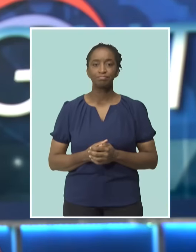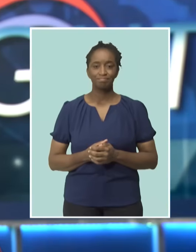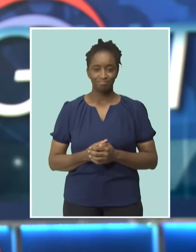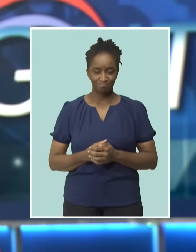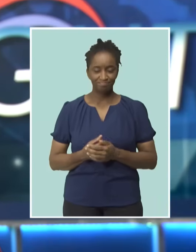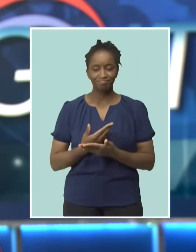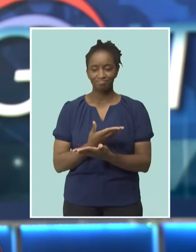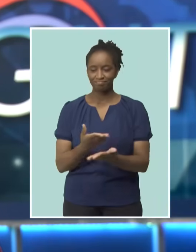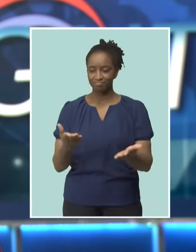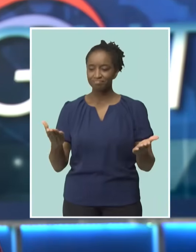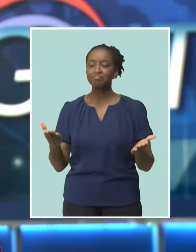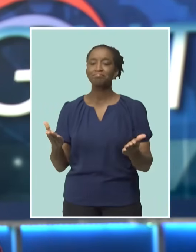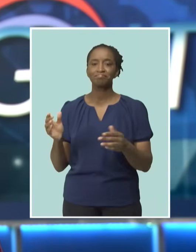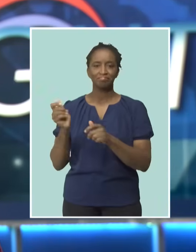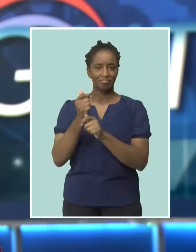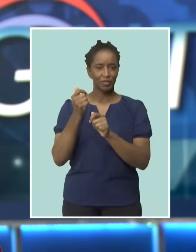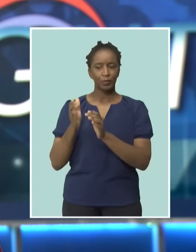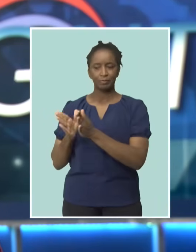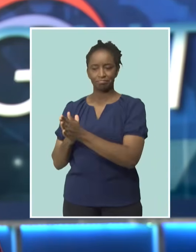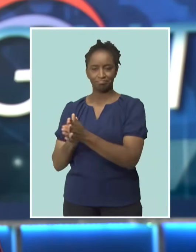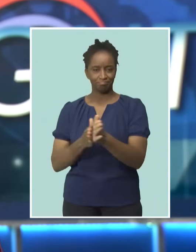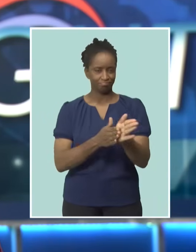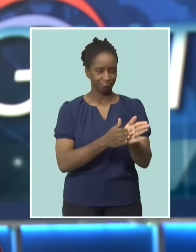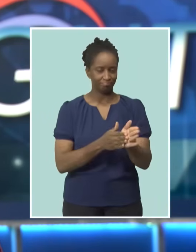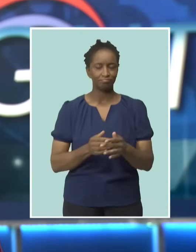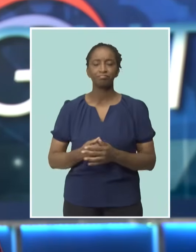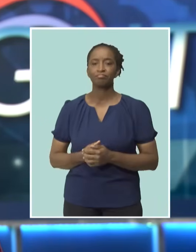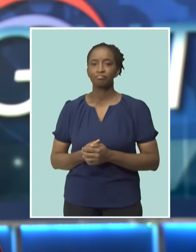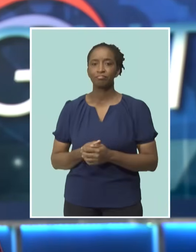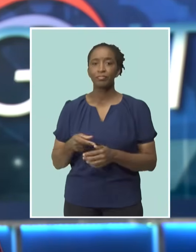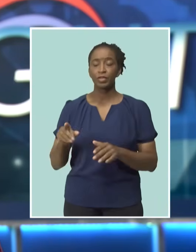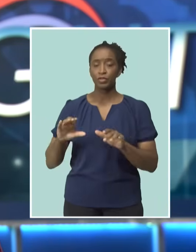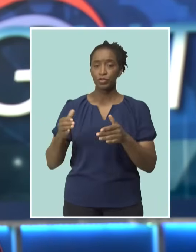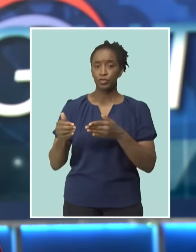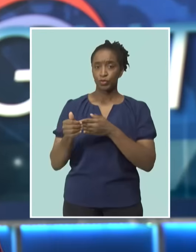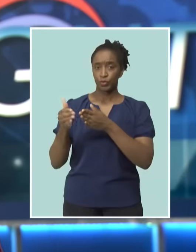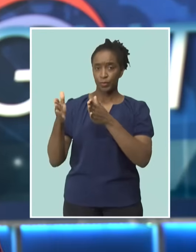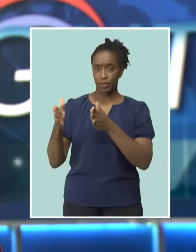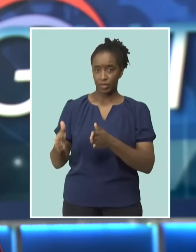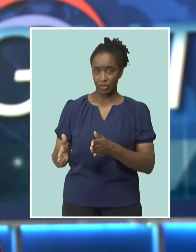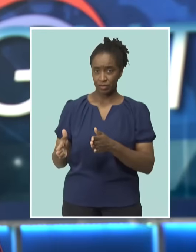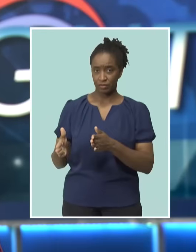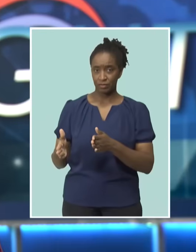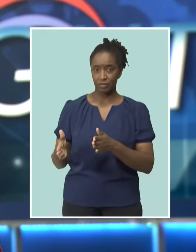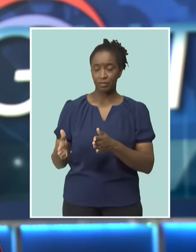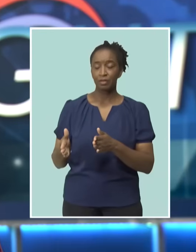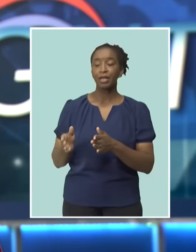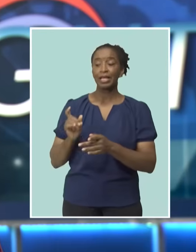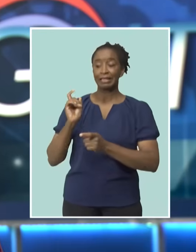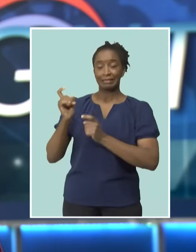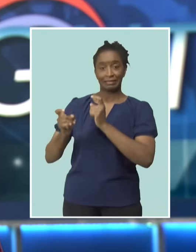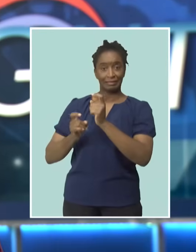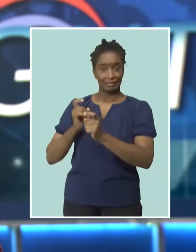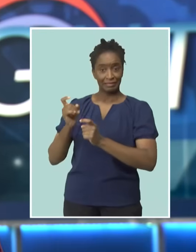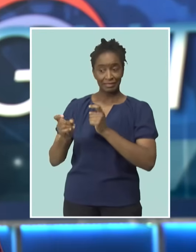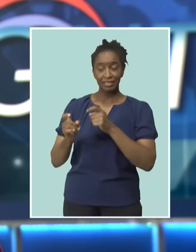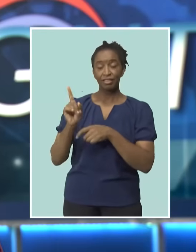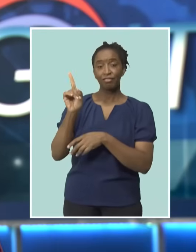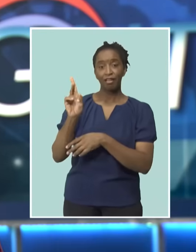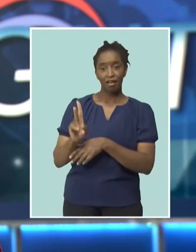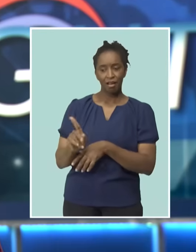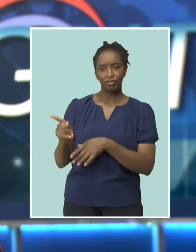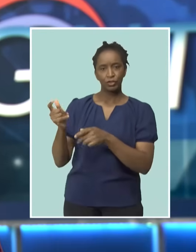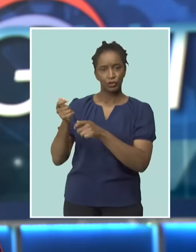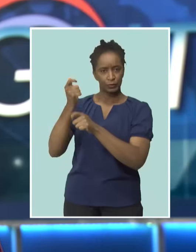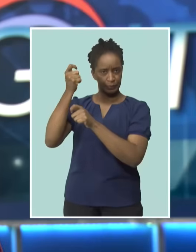Congratulations to them both. Band leader Nanette Worrell has walked away with half of the main prizes and awards for private